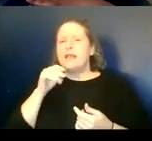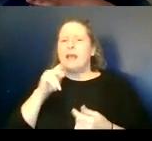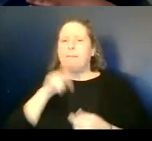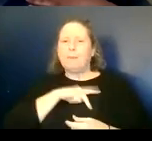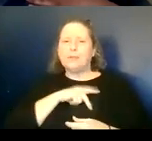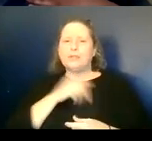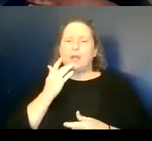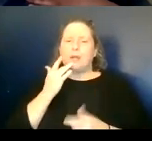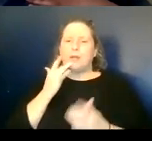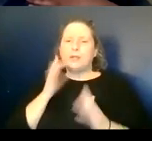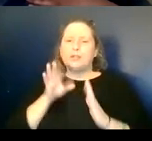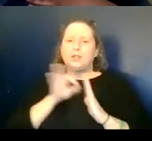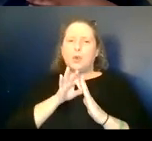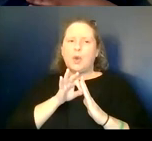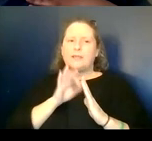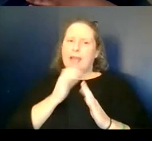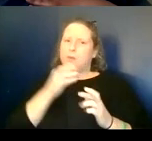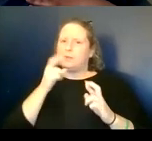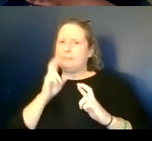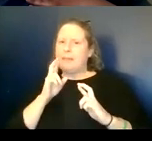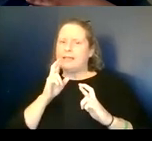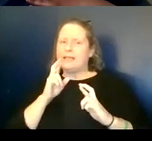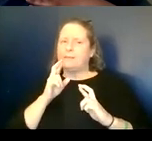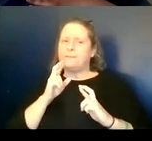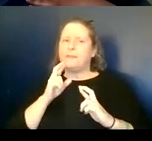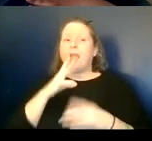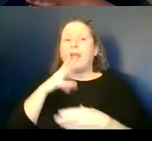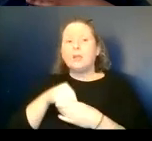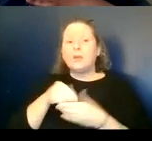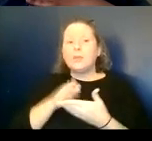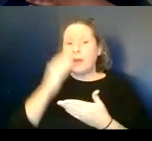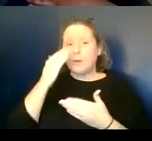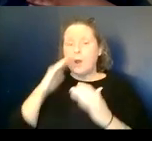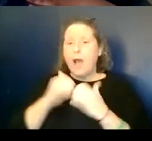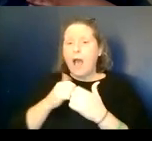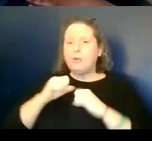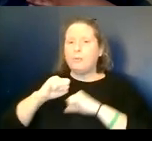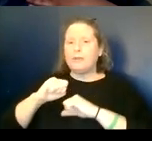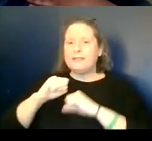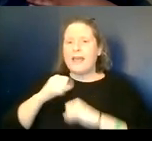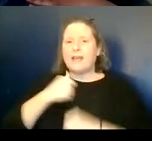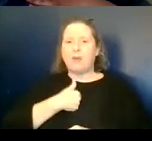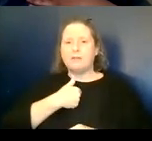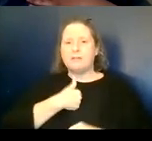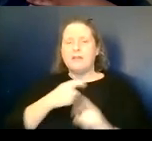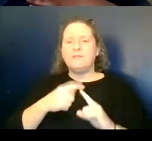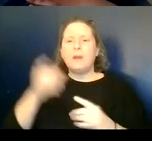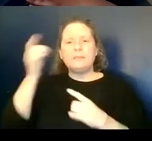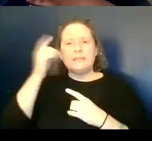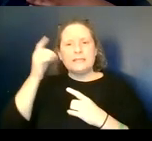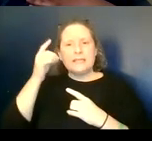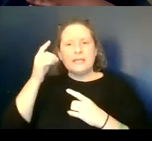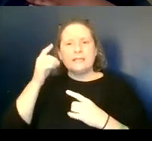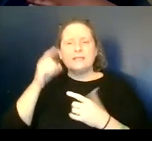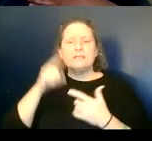respected, including the right to know how to protect oneself from disease, abuse,